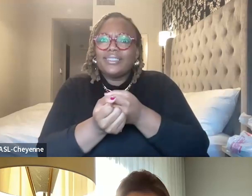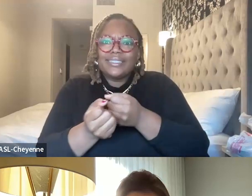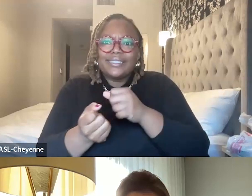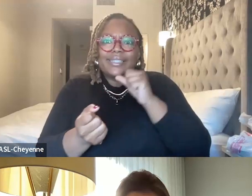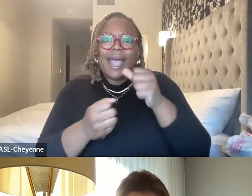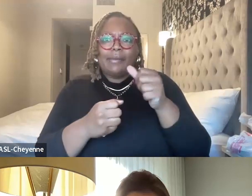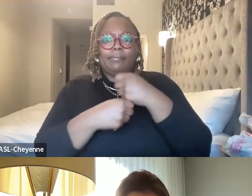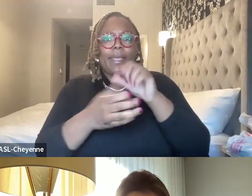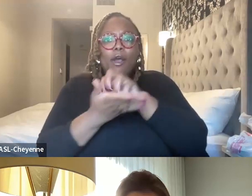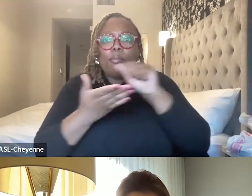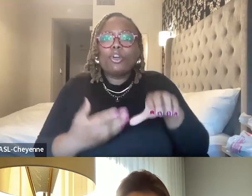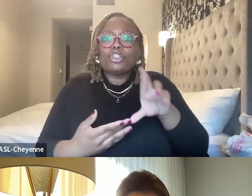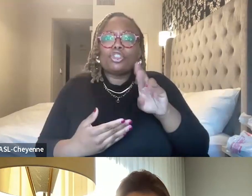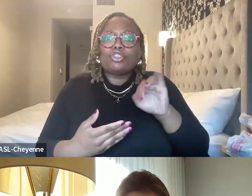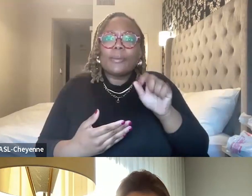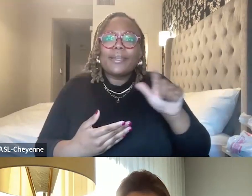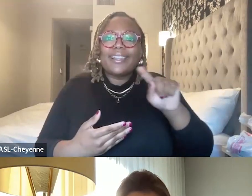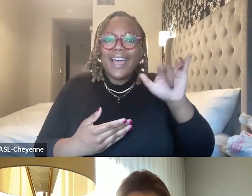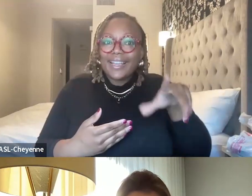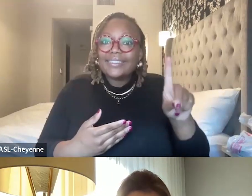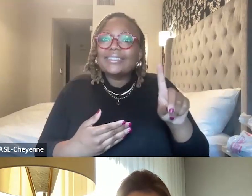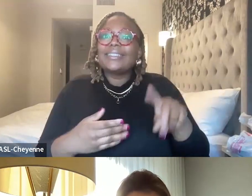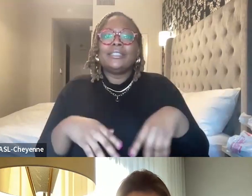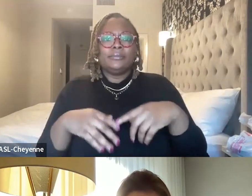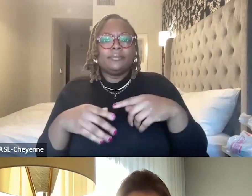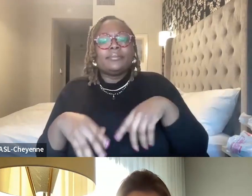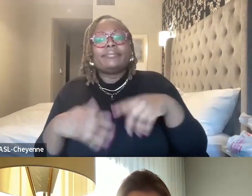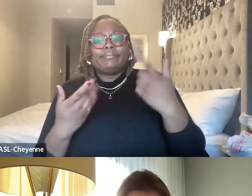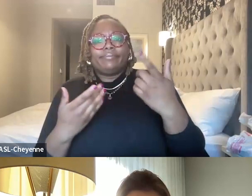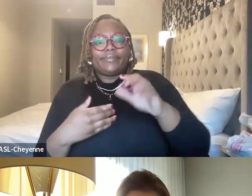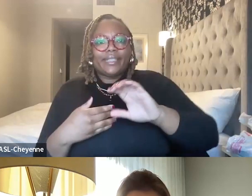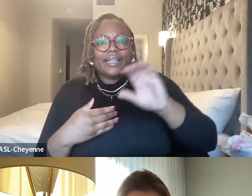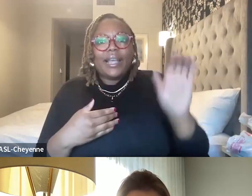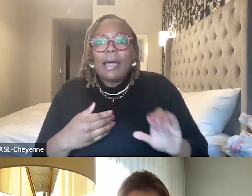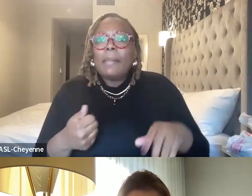the courts, you know, talking about cases in Mexico, Colombia, of course,